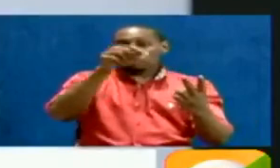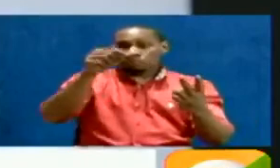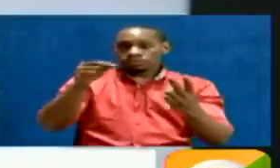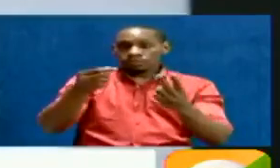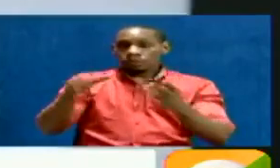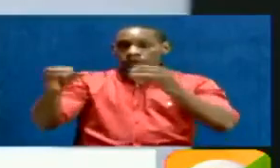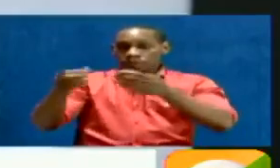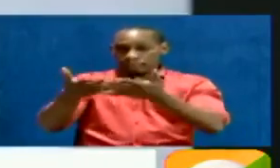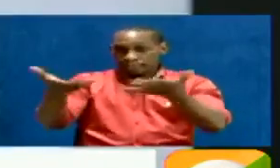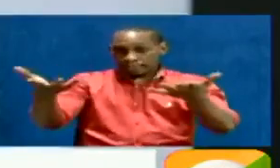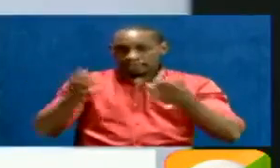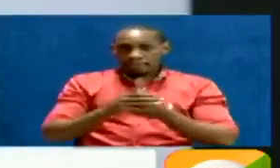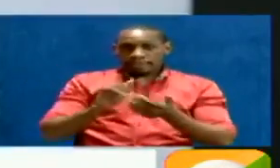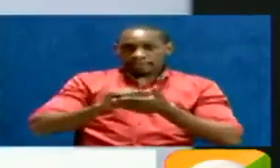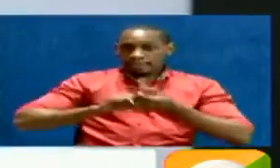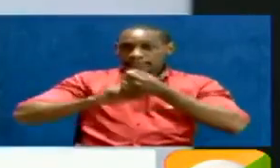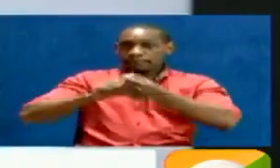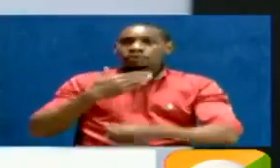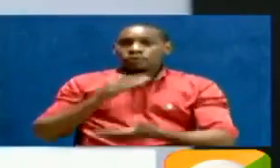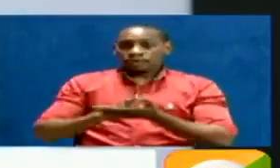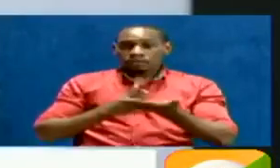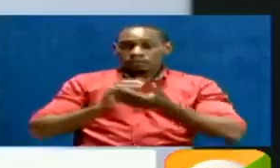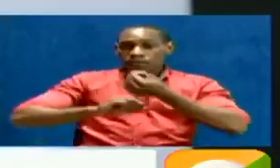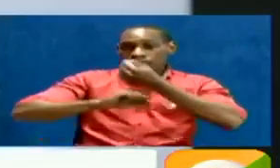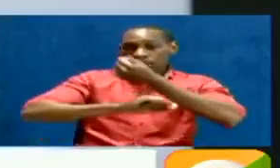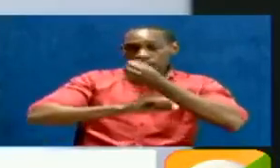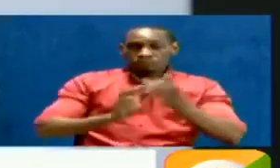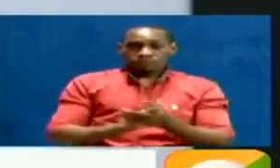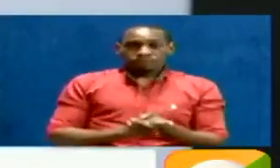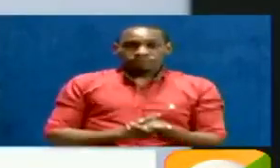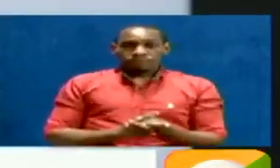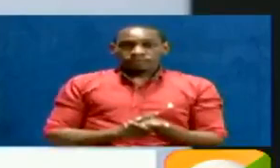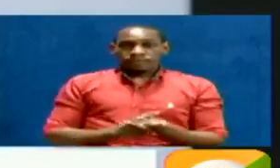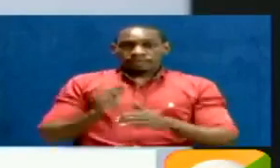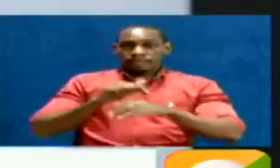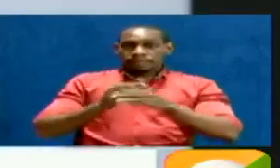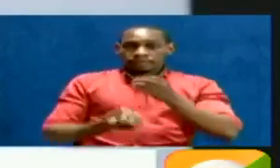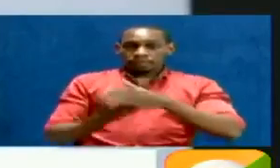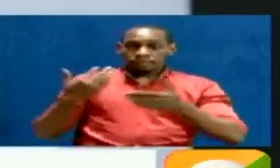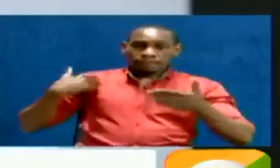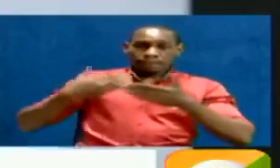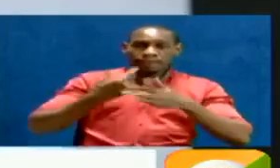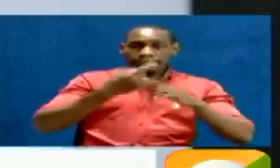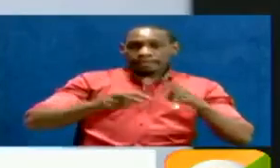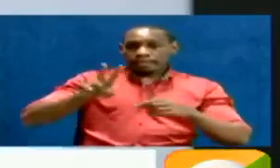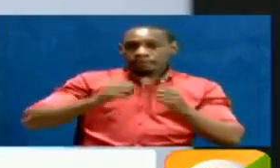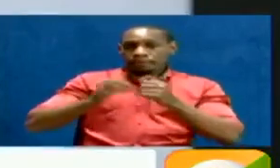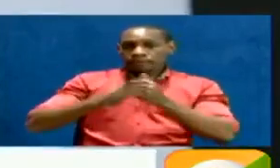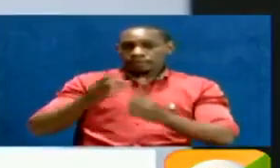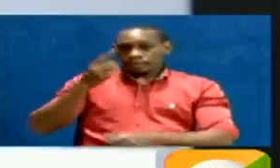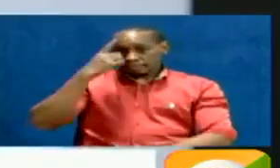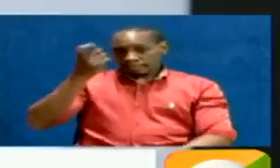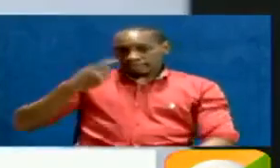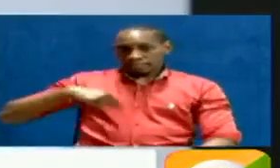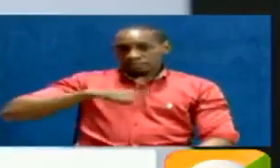across their communities to be supported by the foundation. Since its inception in 2019, Ndoto